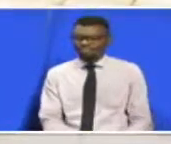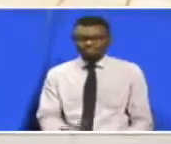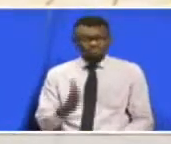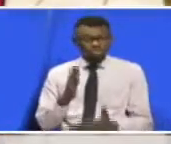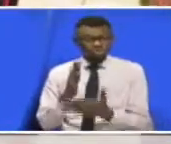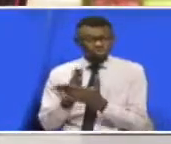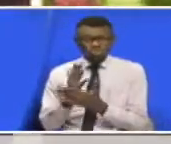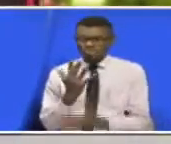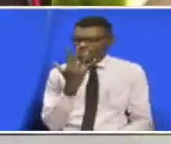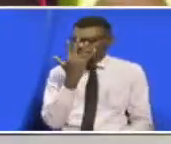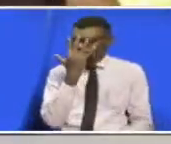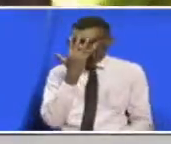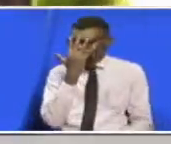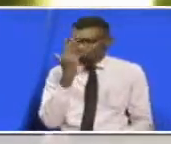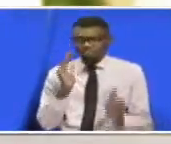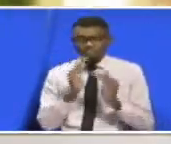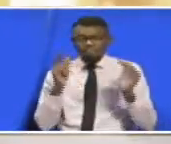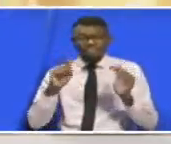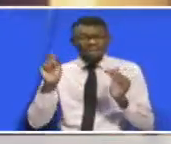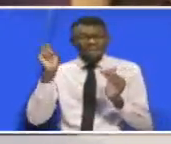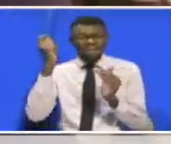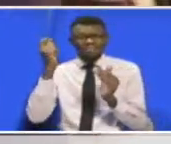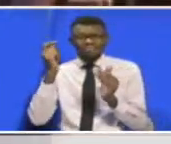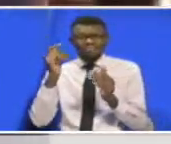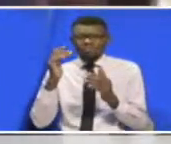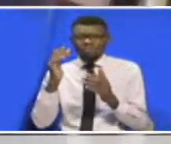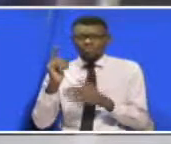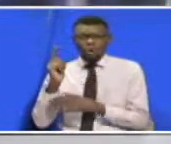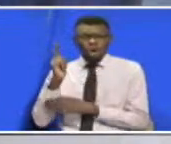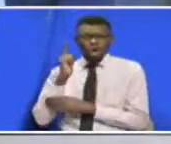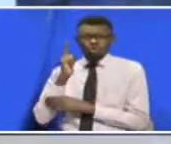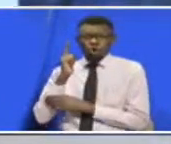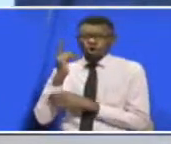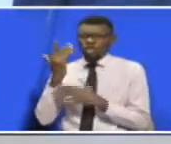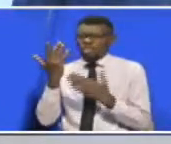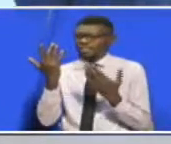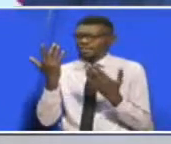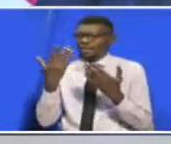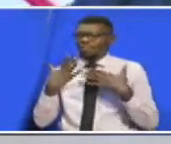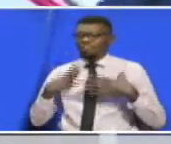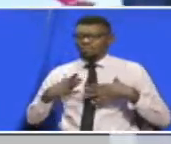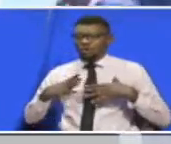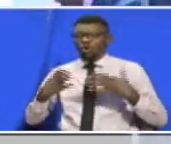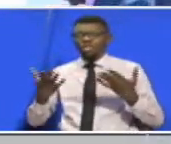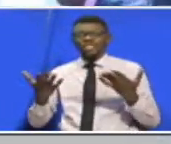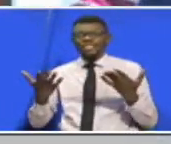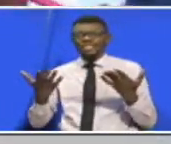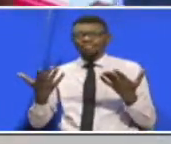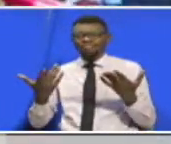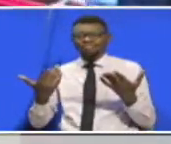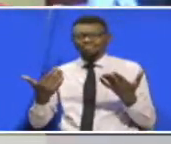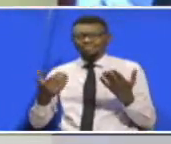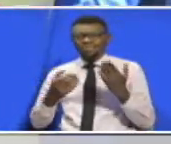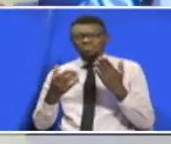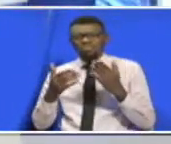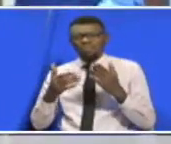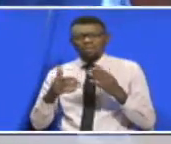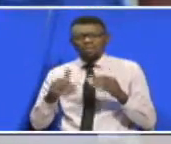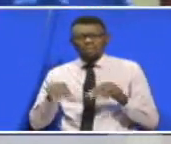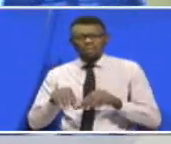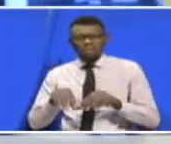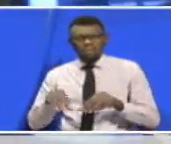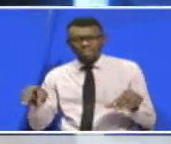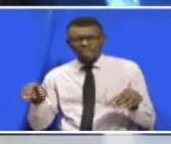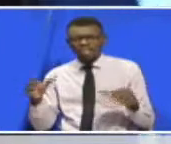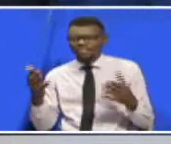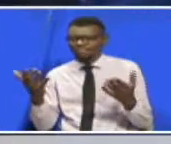that in Kenya, it seems the law applies to those, the low and almighty, but for the so-called high and mighty, the law does not